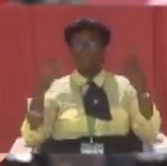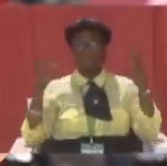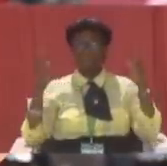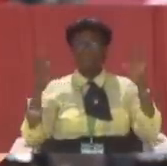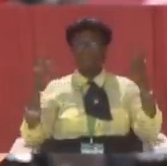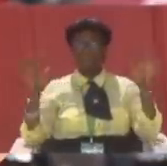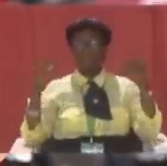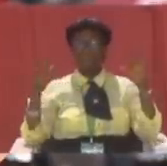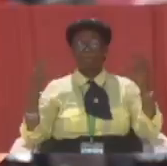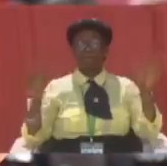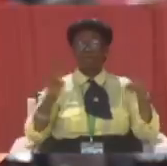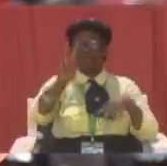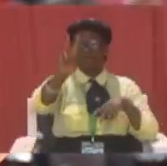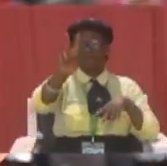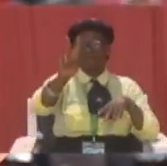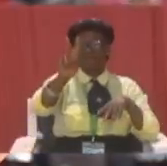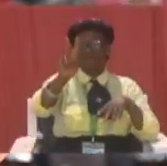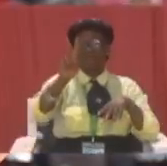Two.